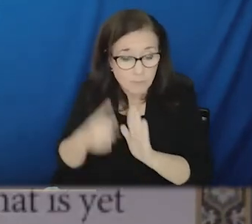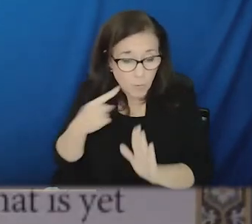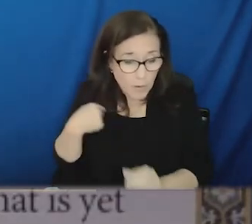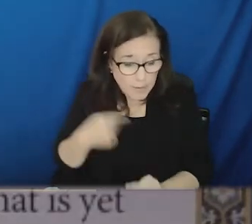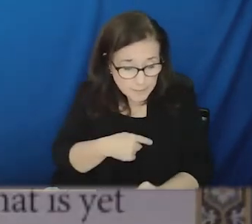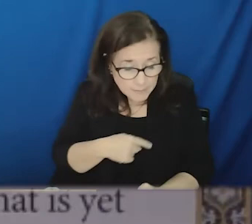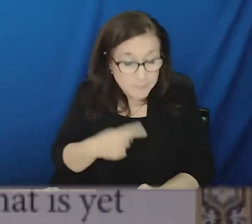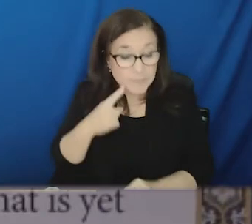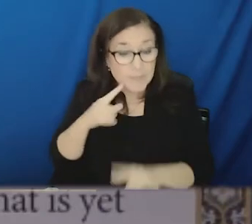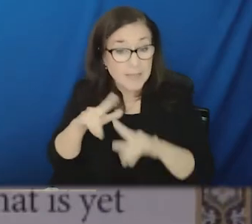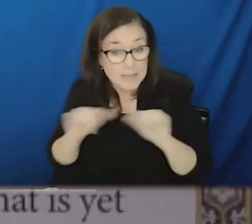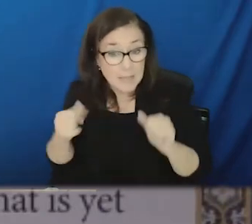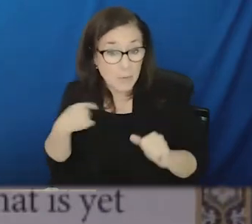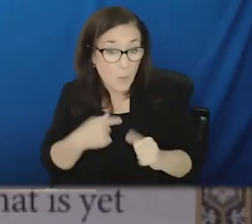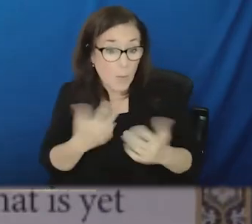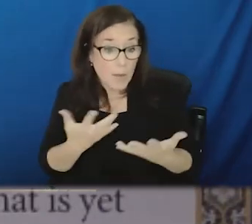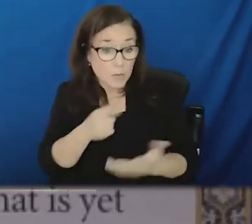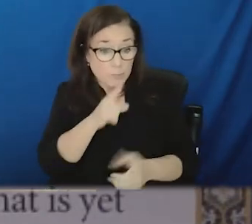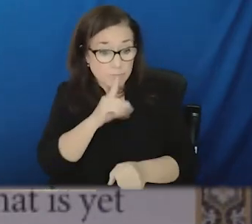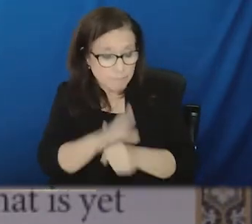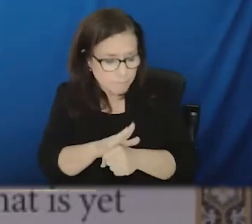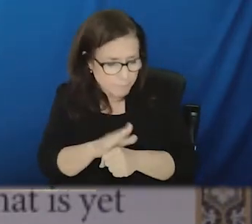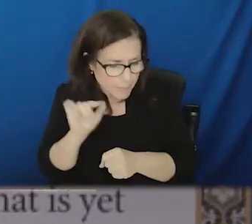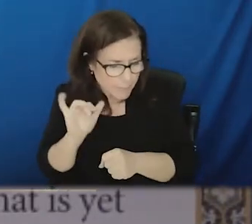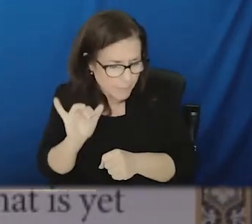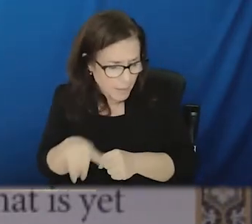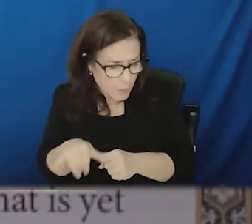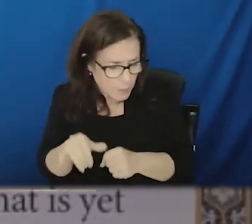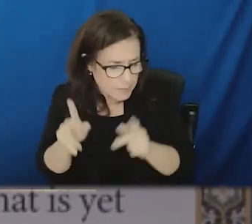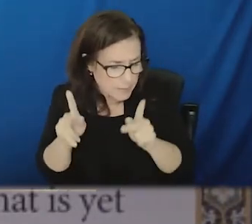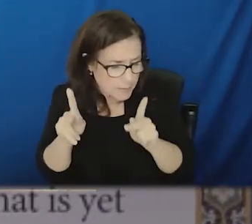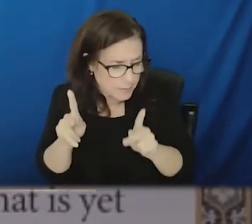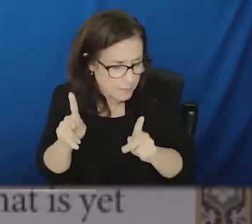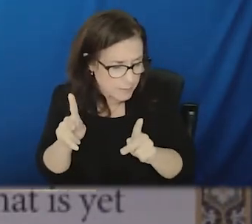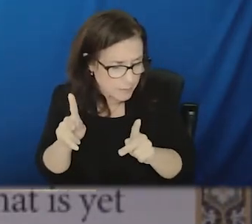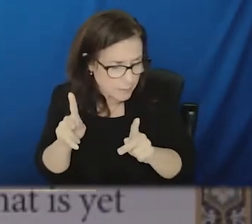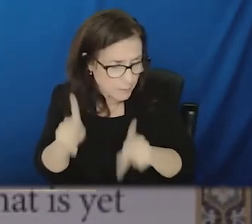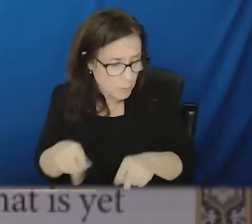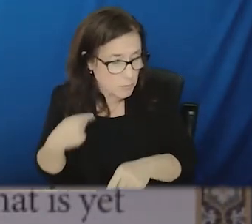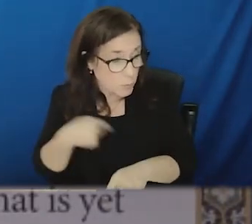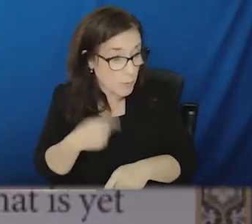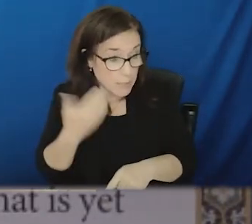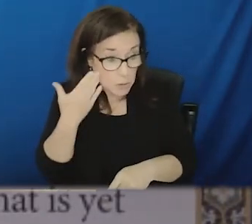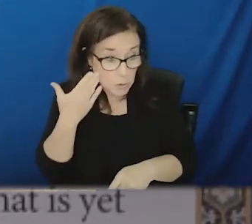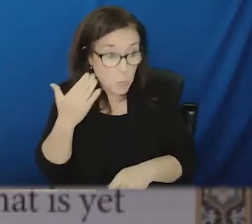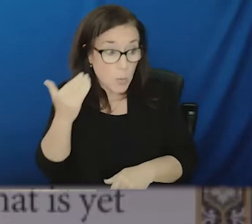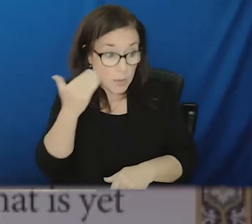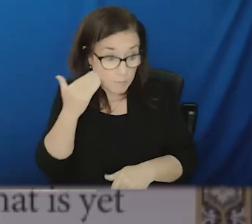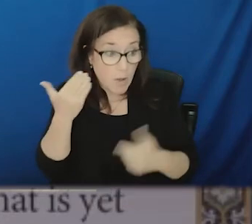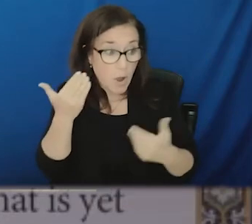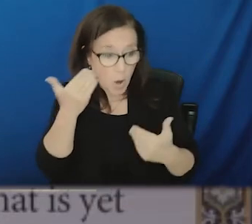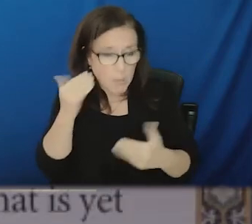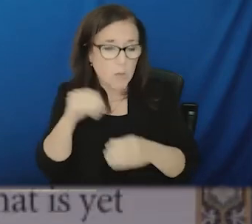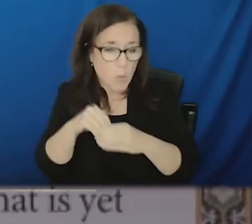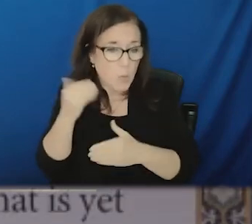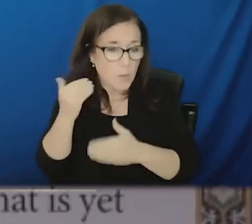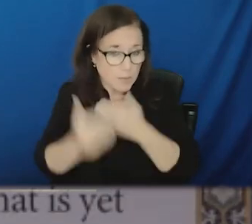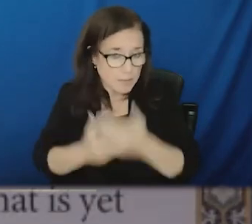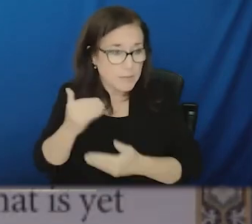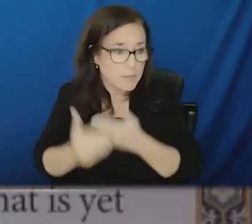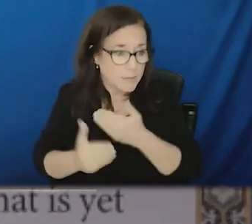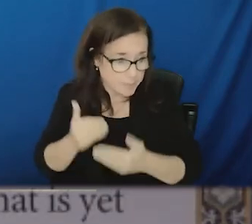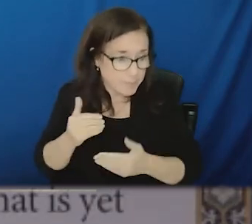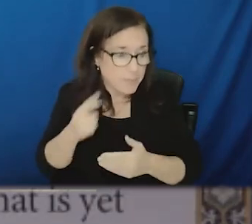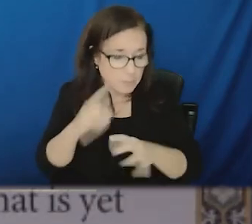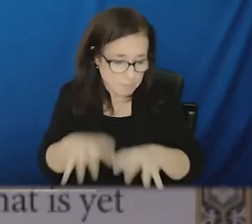somebody that would know what are the steps we would take to create the right profile for our district and for the kind of candidate that would match our